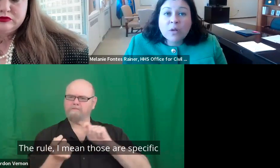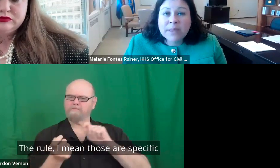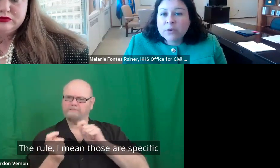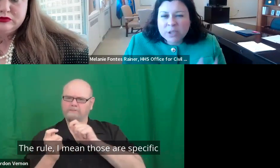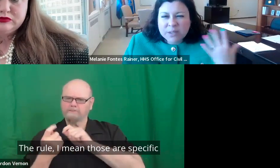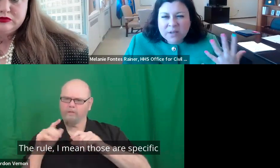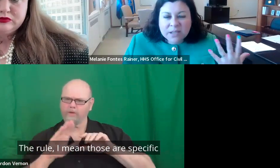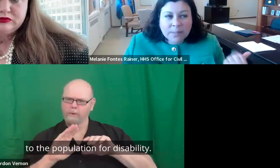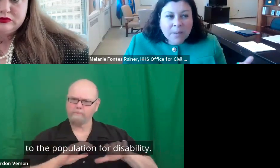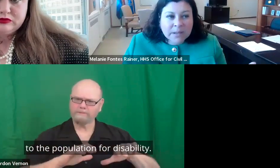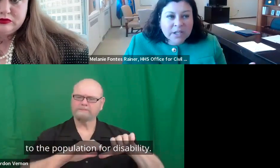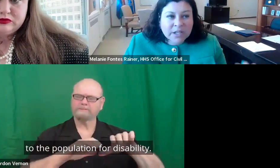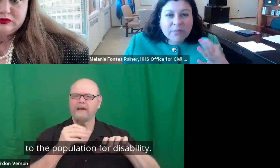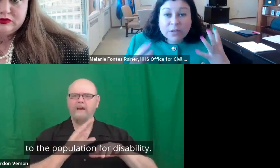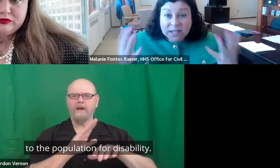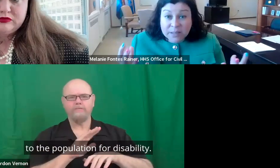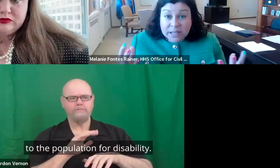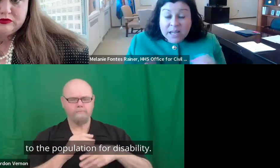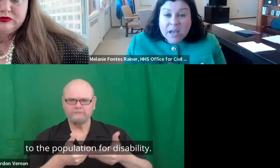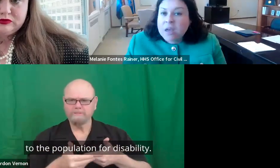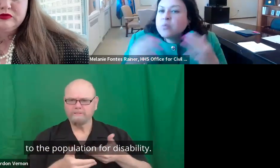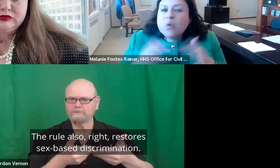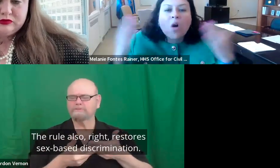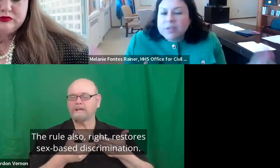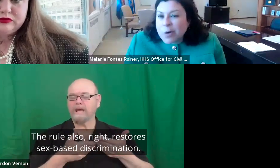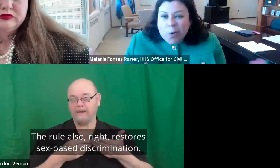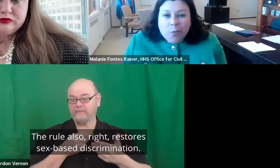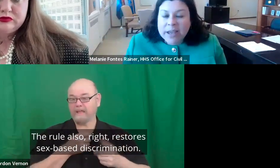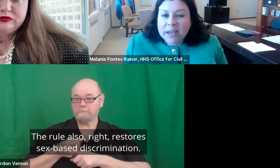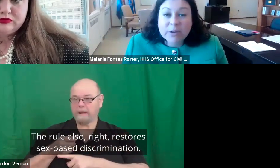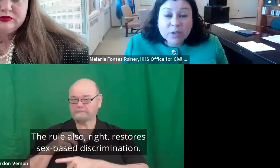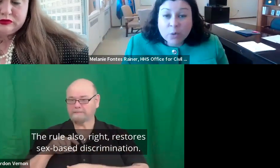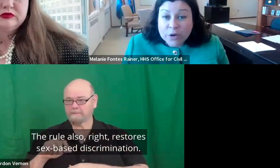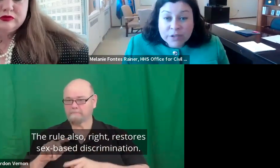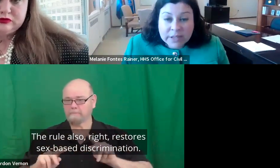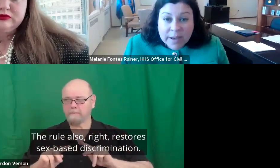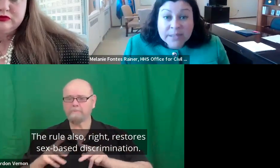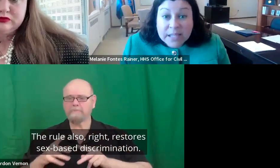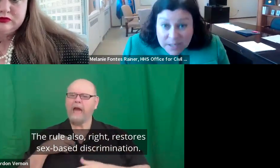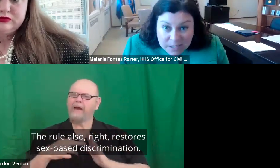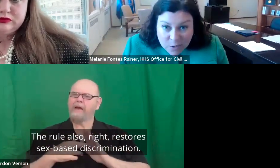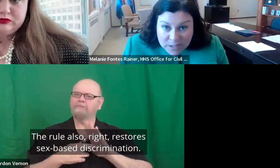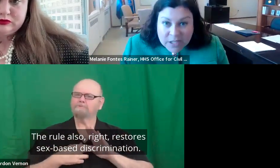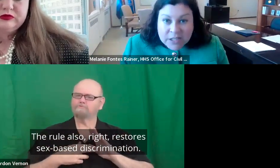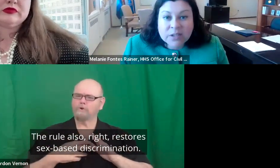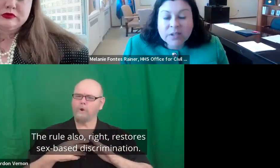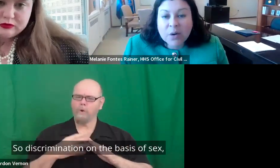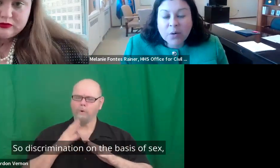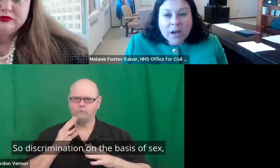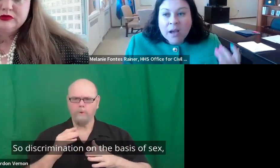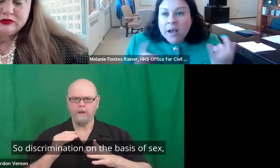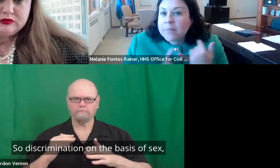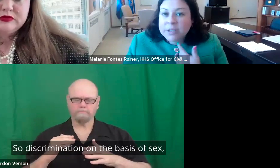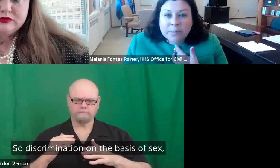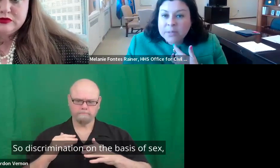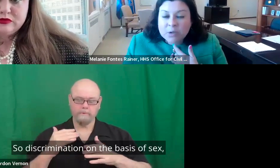The rule, I mean, those are specific to the population for disability. The rule also, right, restores sex-based discrimination.